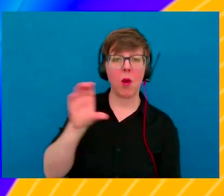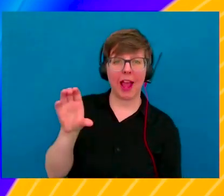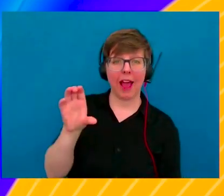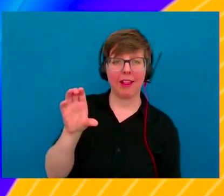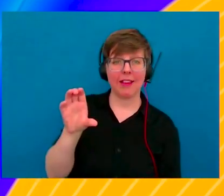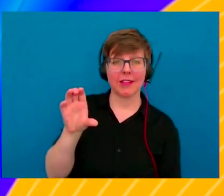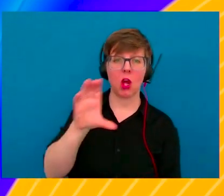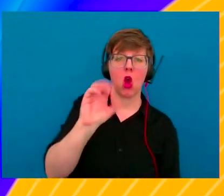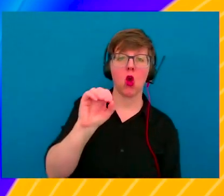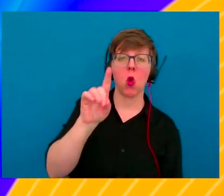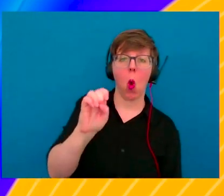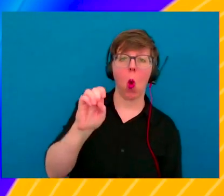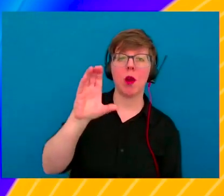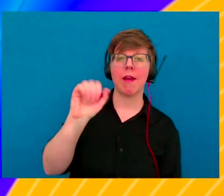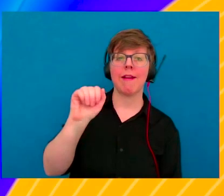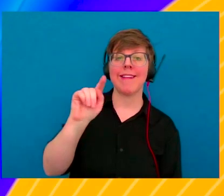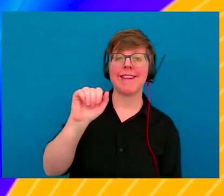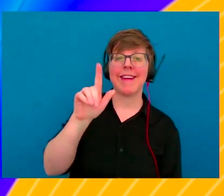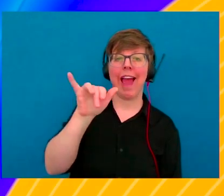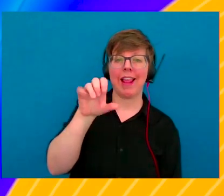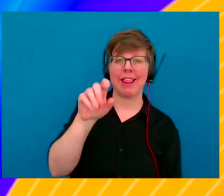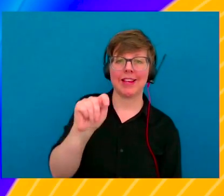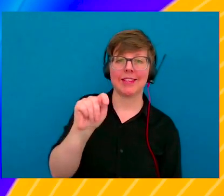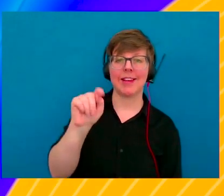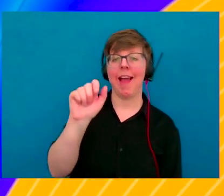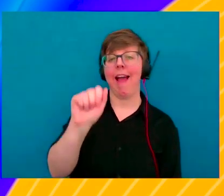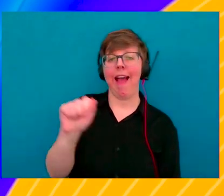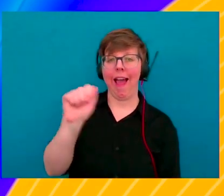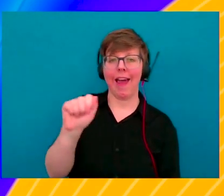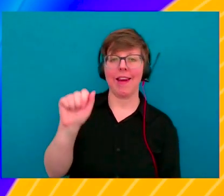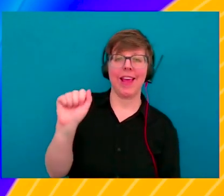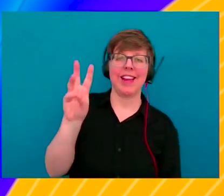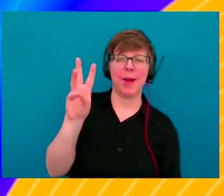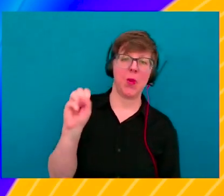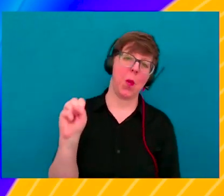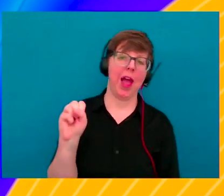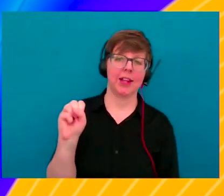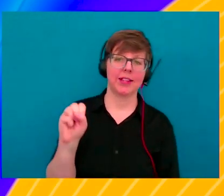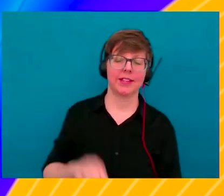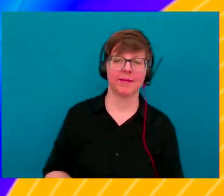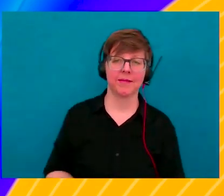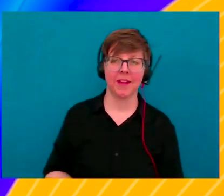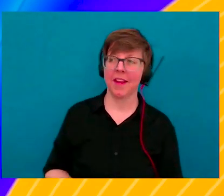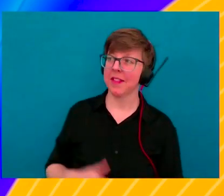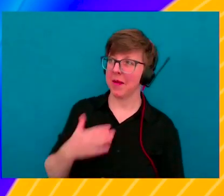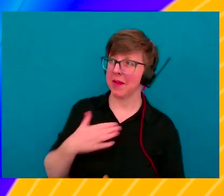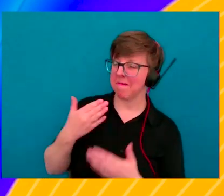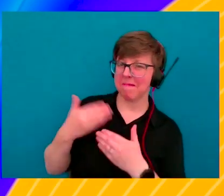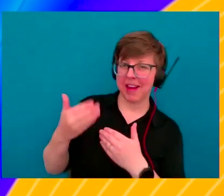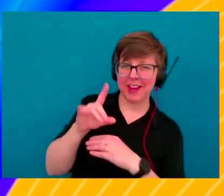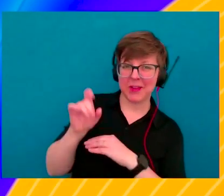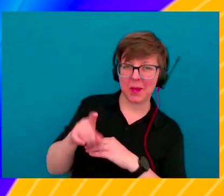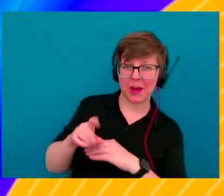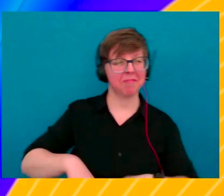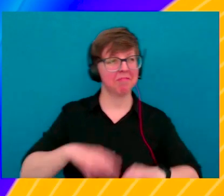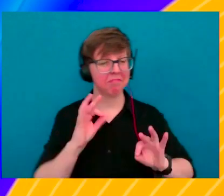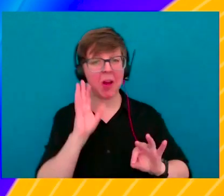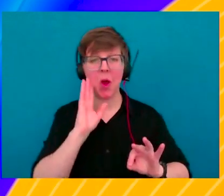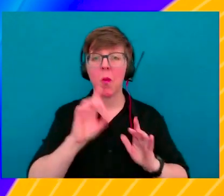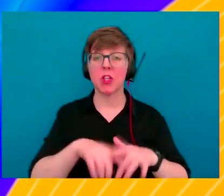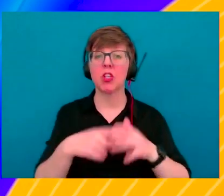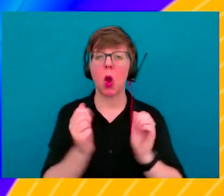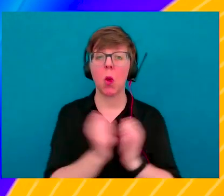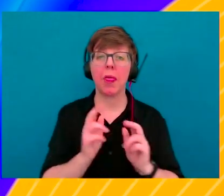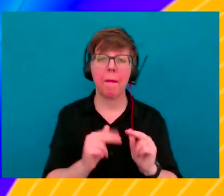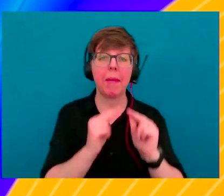got any questions. That was going to be my question. Yeah. Where do I go get started? CodeCatalyst at AWS. Yeah, you'll start with the builder ID, email and password, and you're on your way.